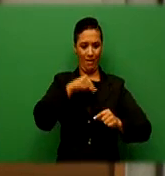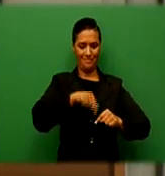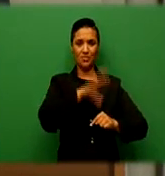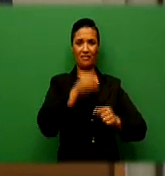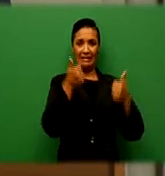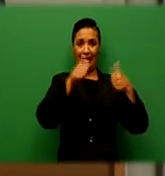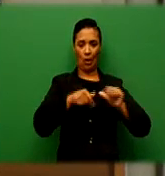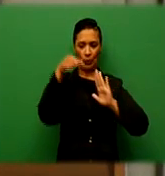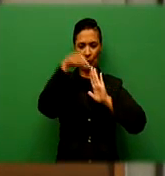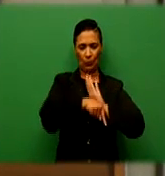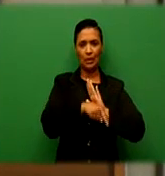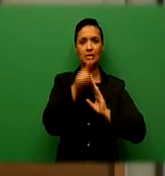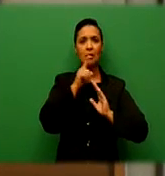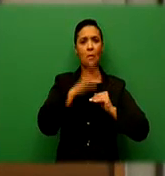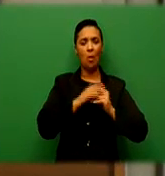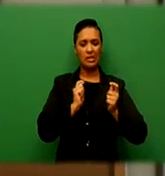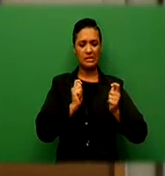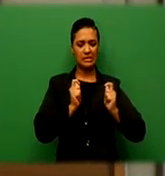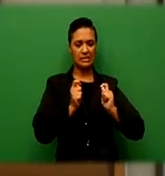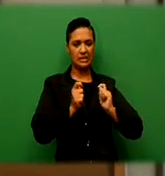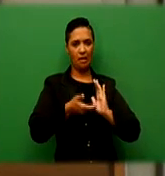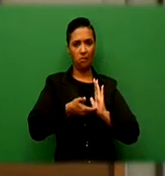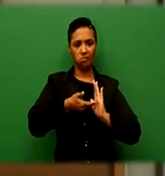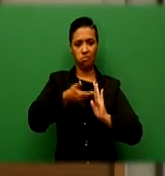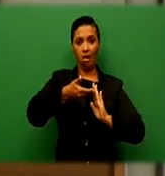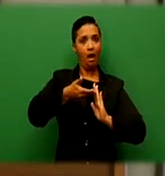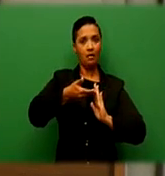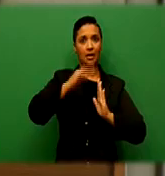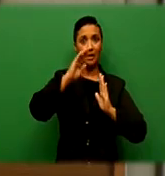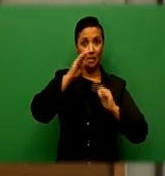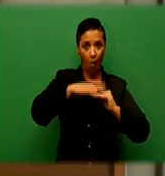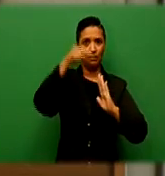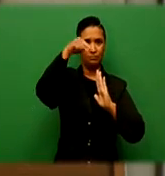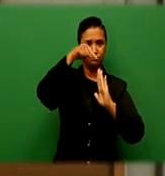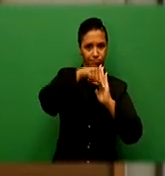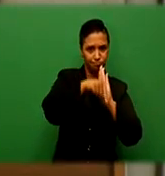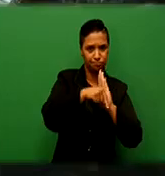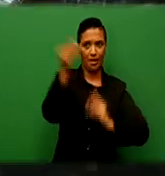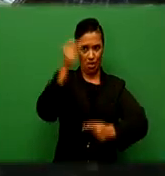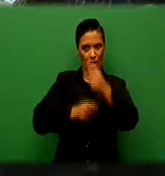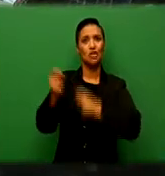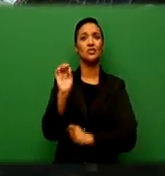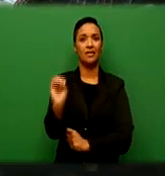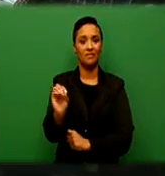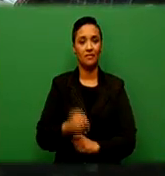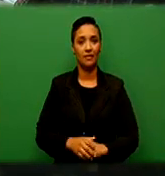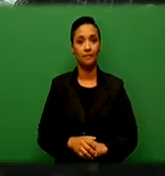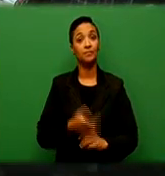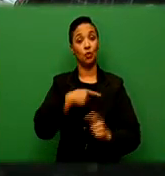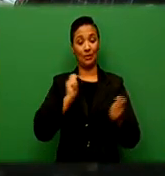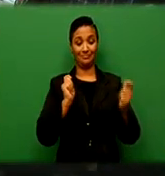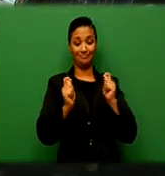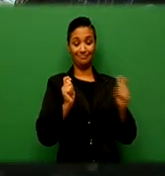and its slow pace of adjustments to a depreciated exchange rate. The adjustment